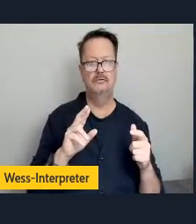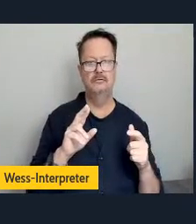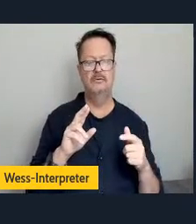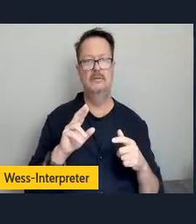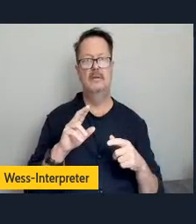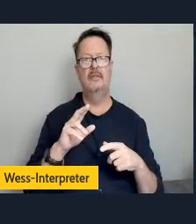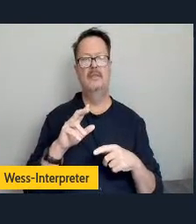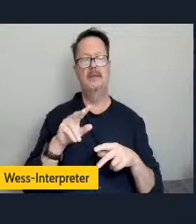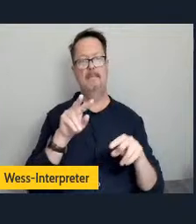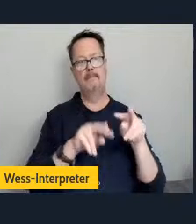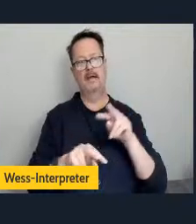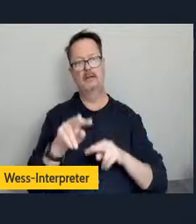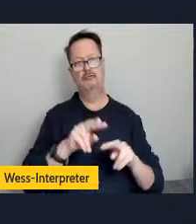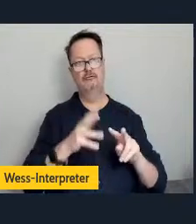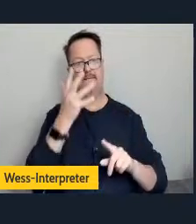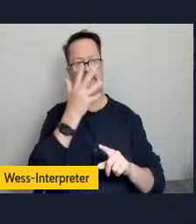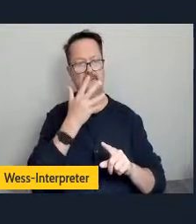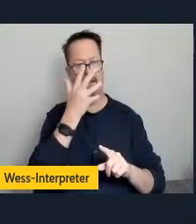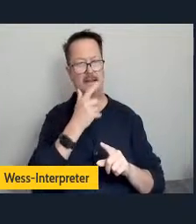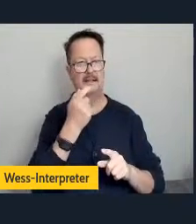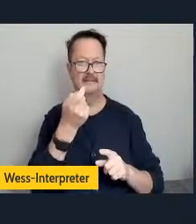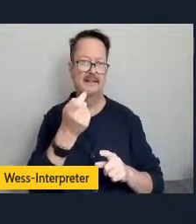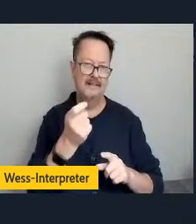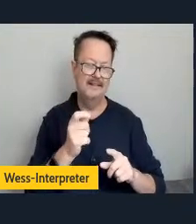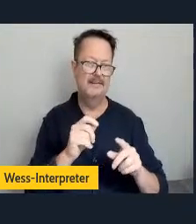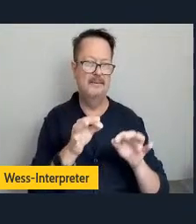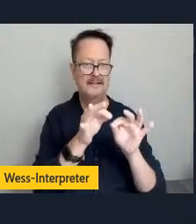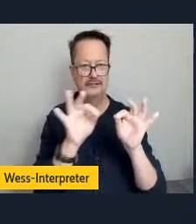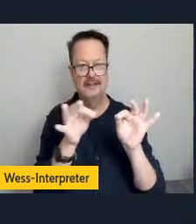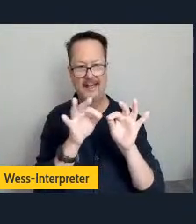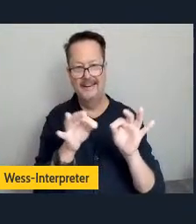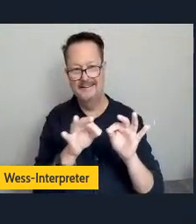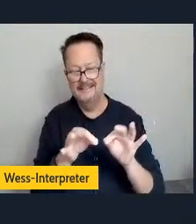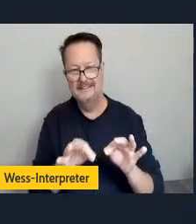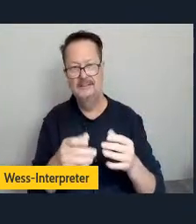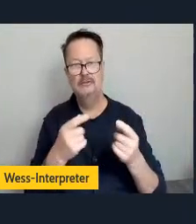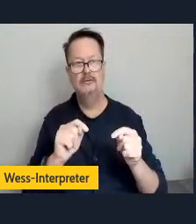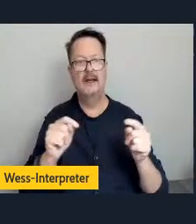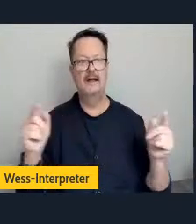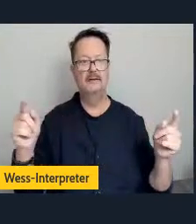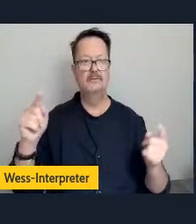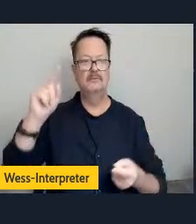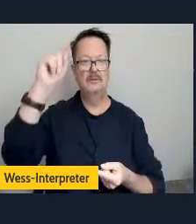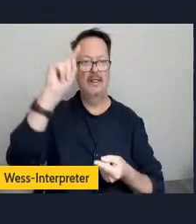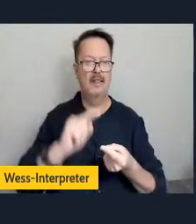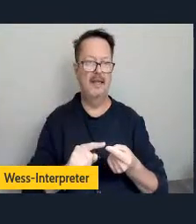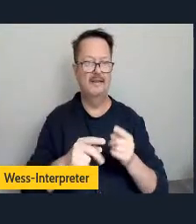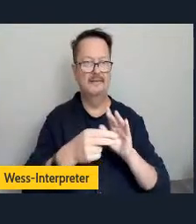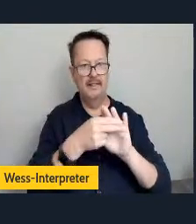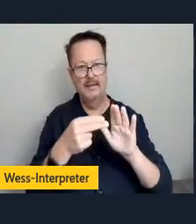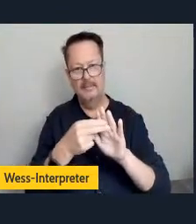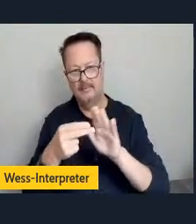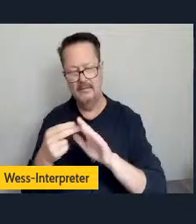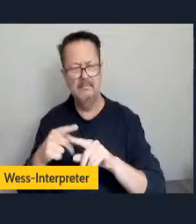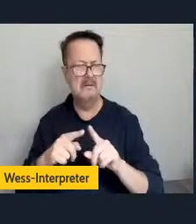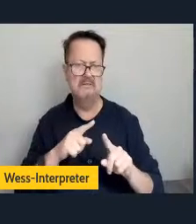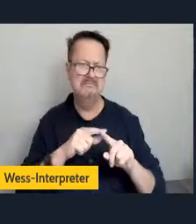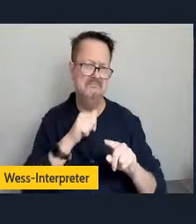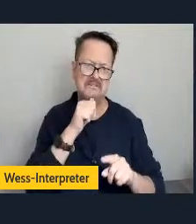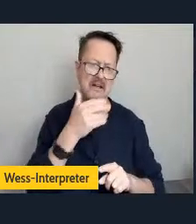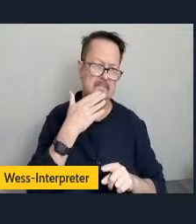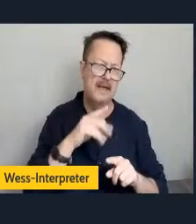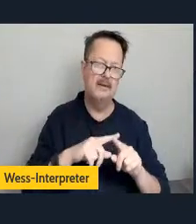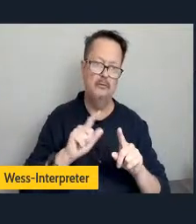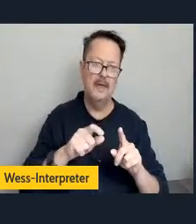So yeah, it's a little bit chatty, but yeah, we are working on it, so you need to define less properties actually, but yeah, it's not so bad. So you need to